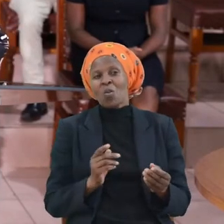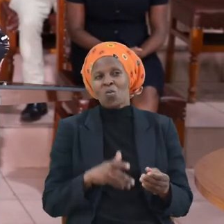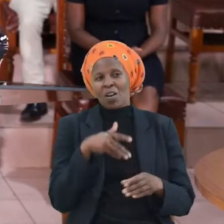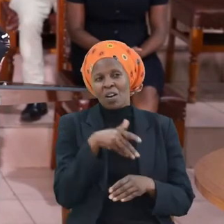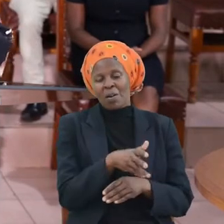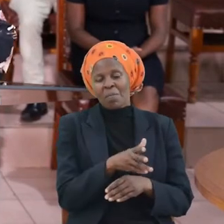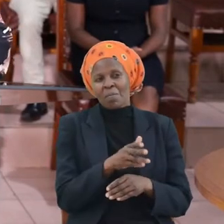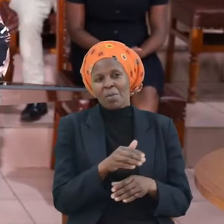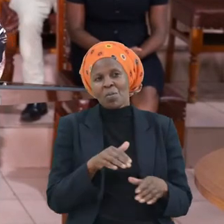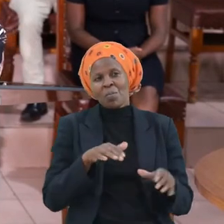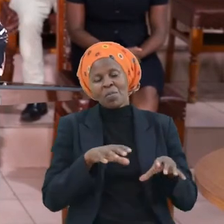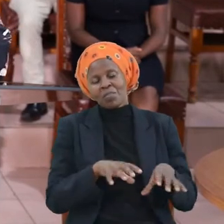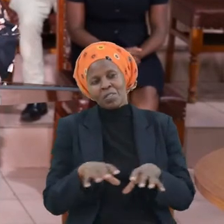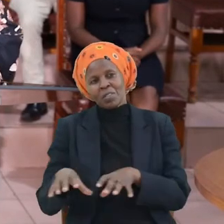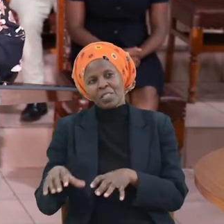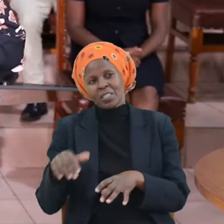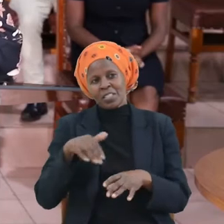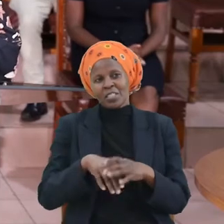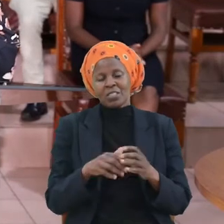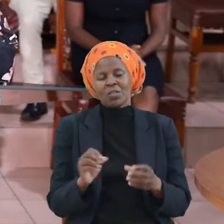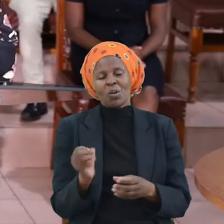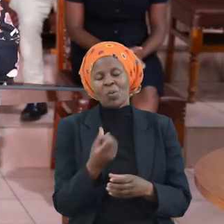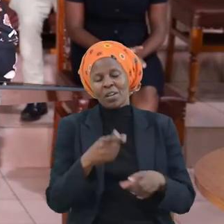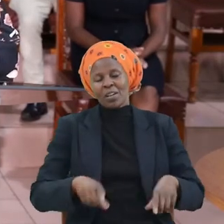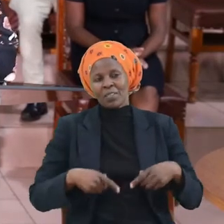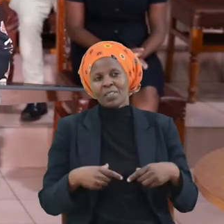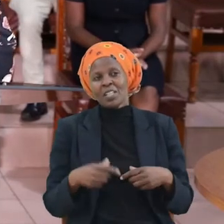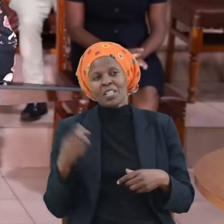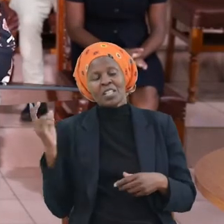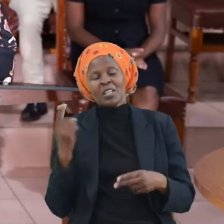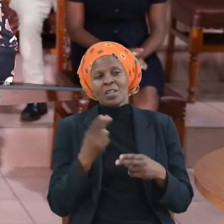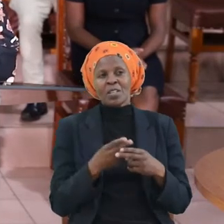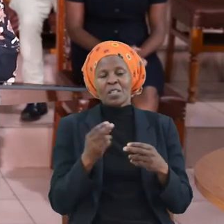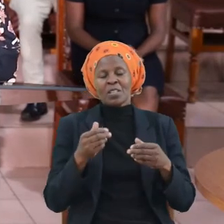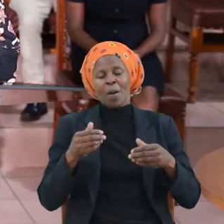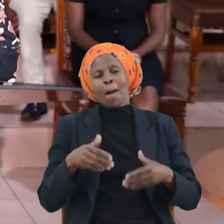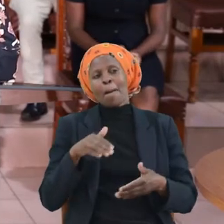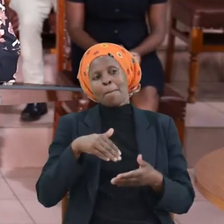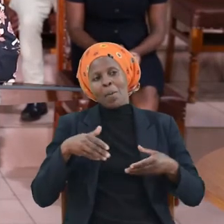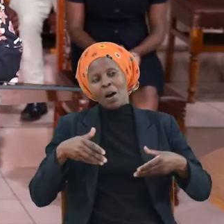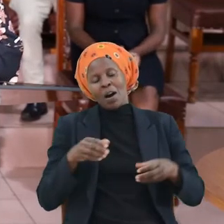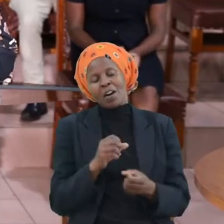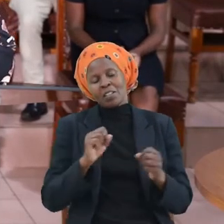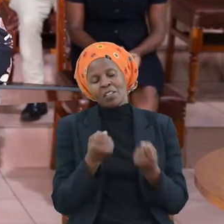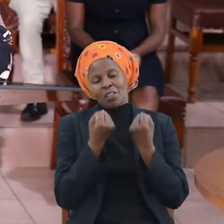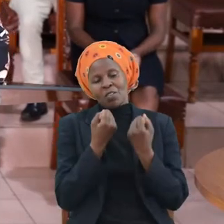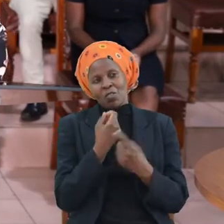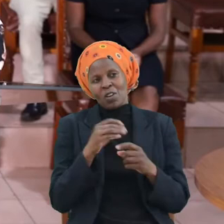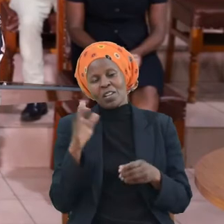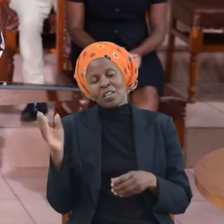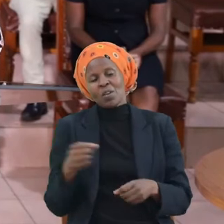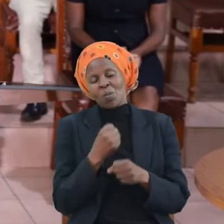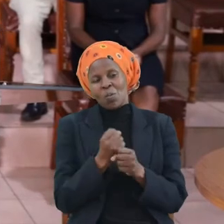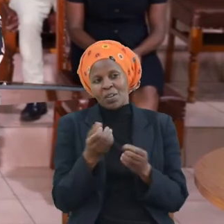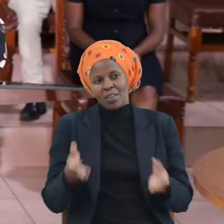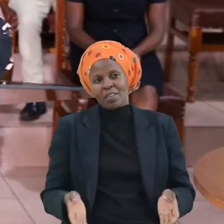face in our lives today? My name's Keziah Kiiru. I'm born again. I work at PCA